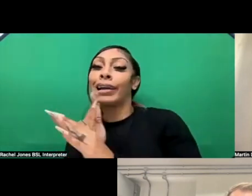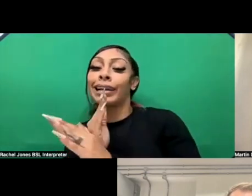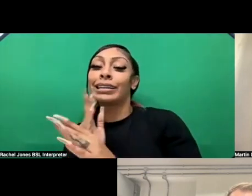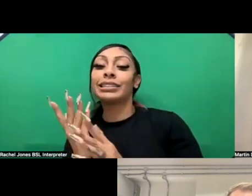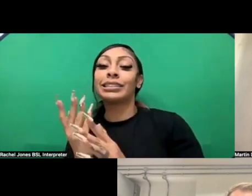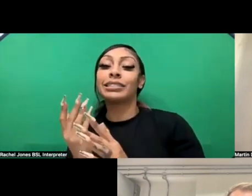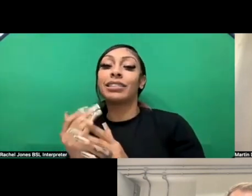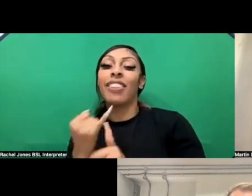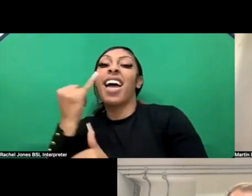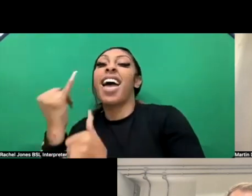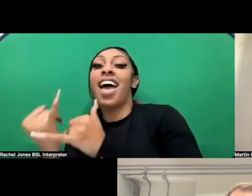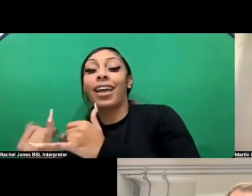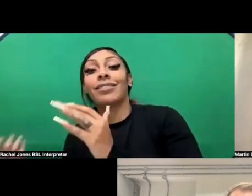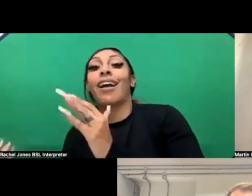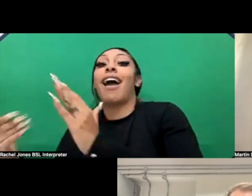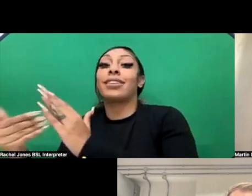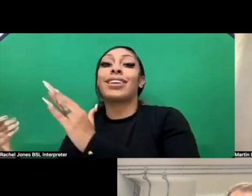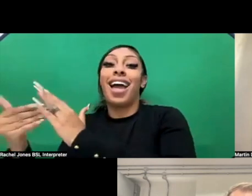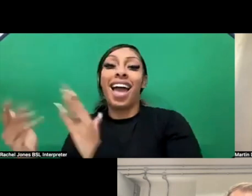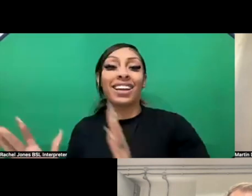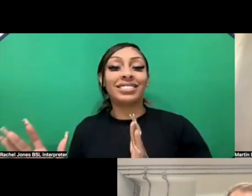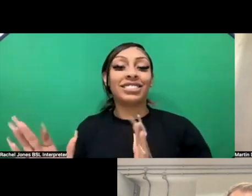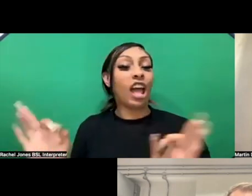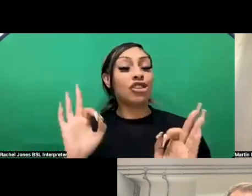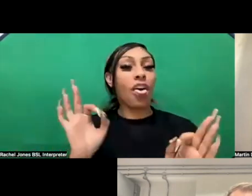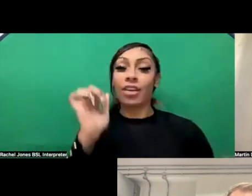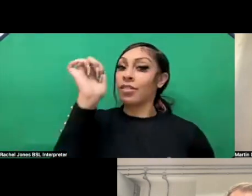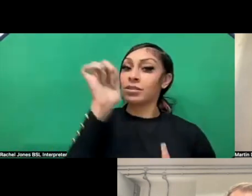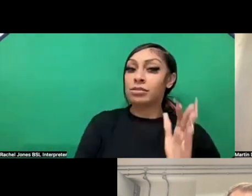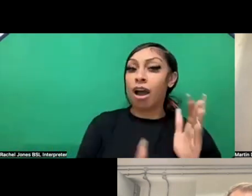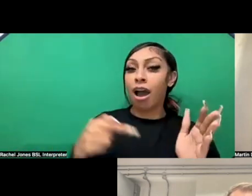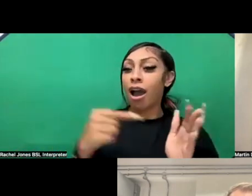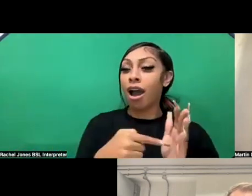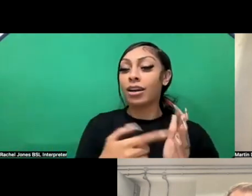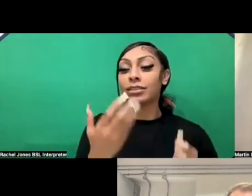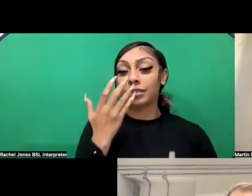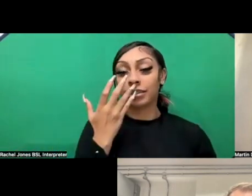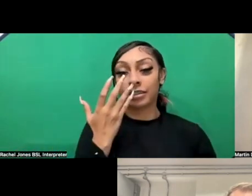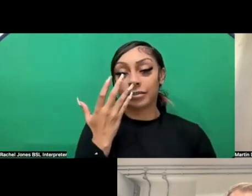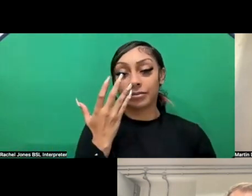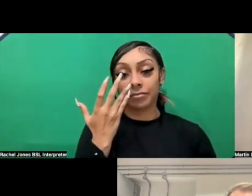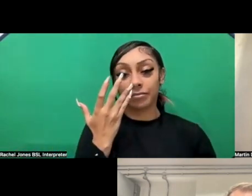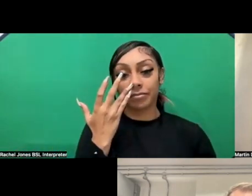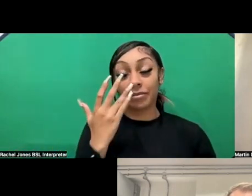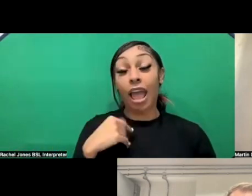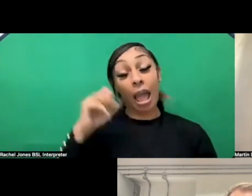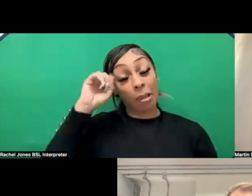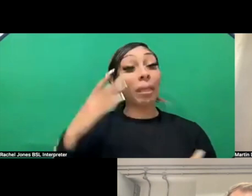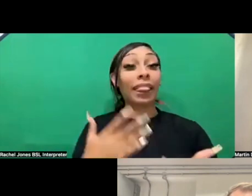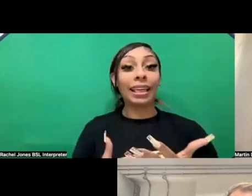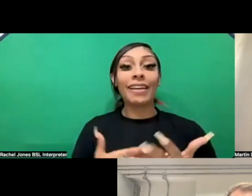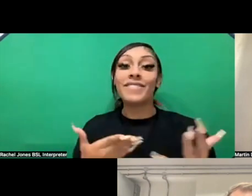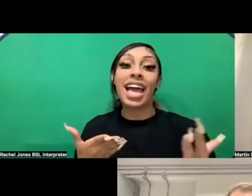bolt-on rather than an intuitive part of playing, if you see what I mean. I believe that accessibility is part